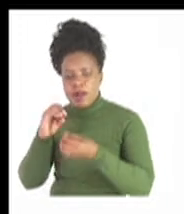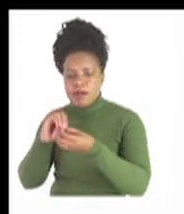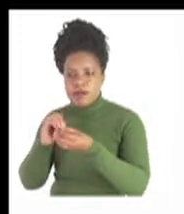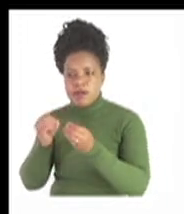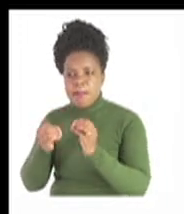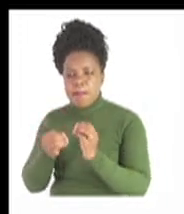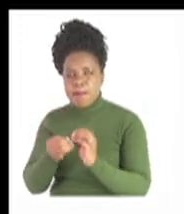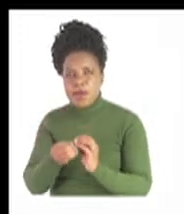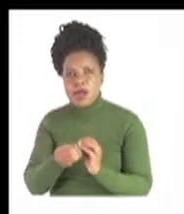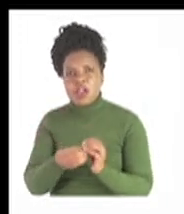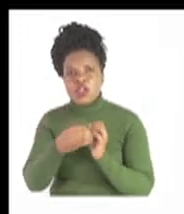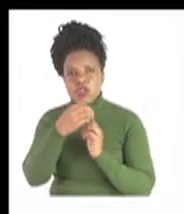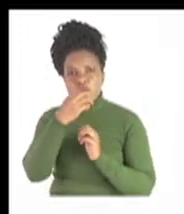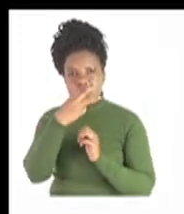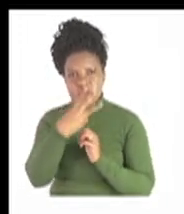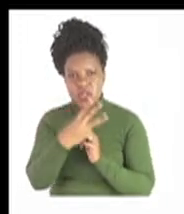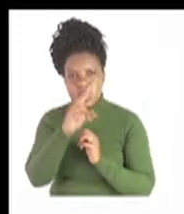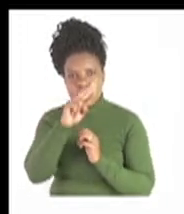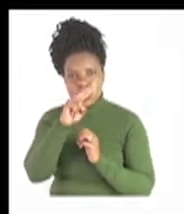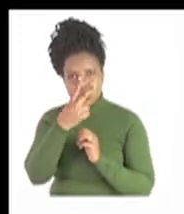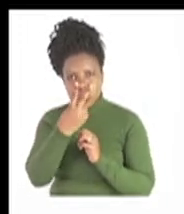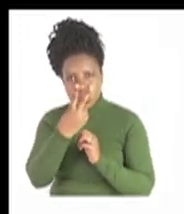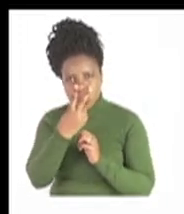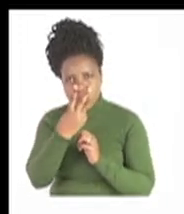we can also say 9 is a product.